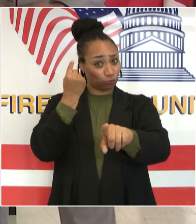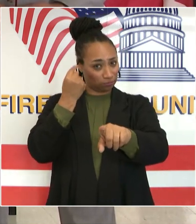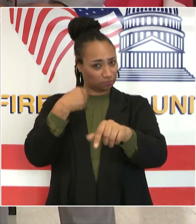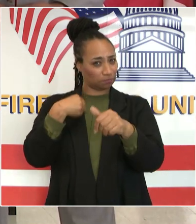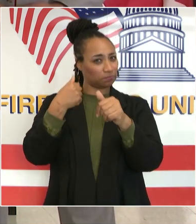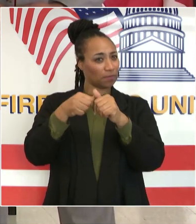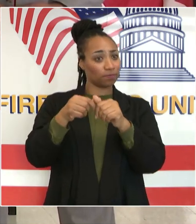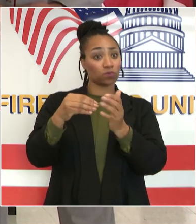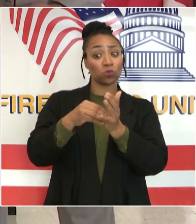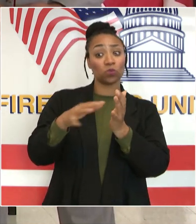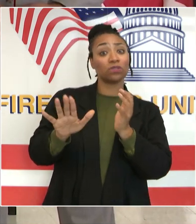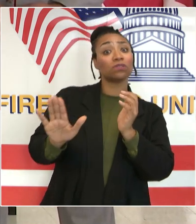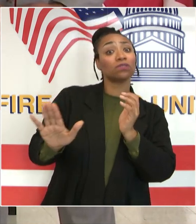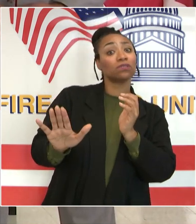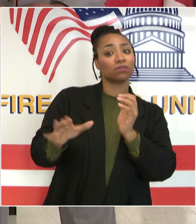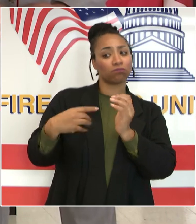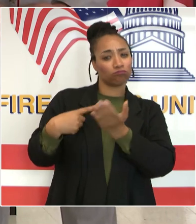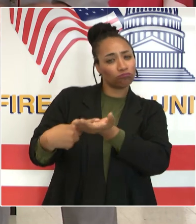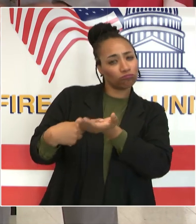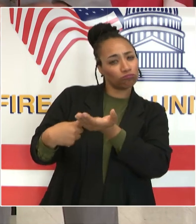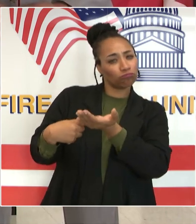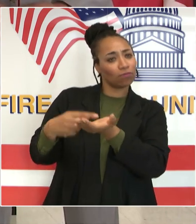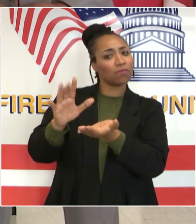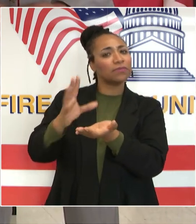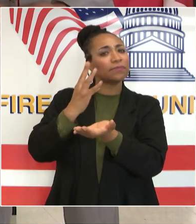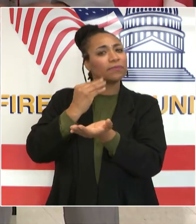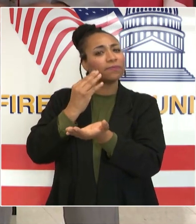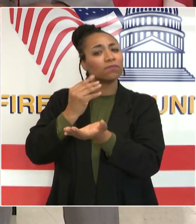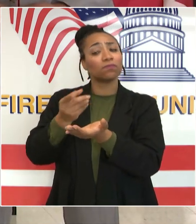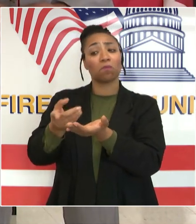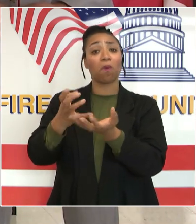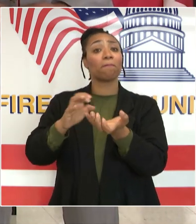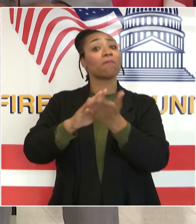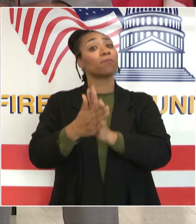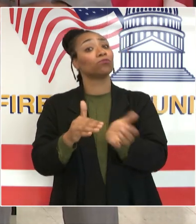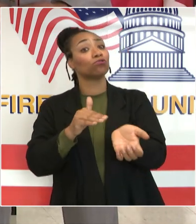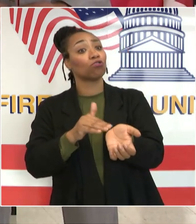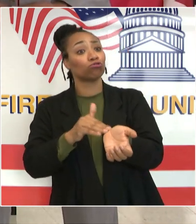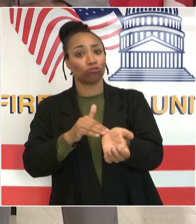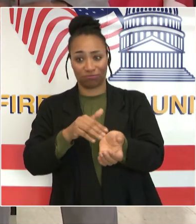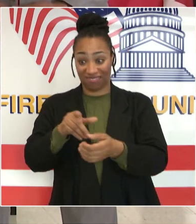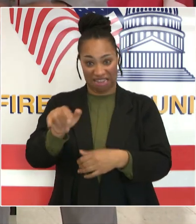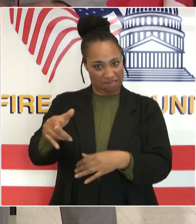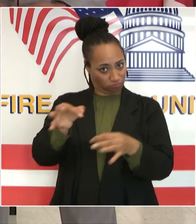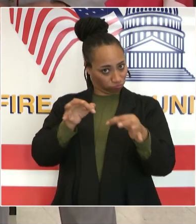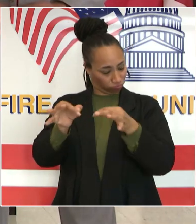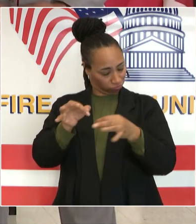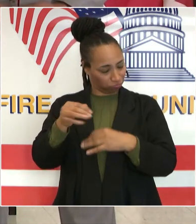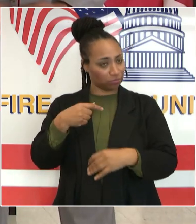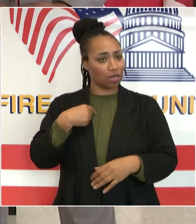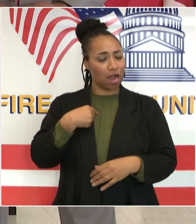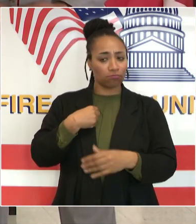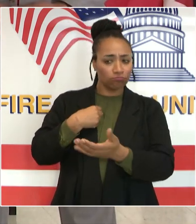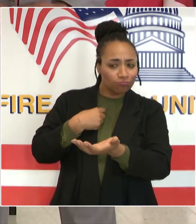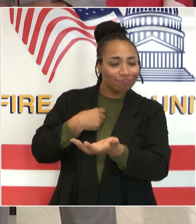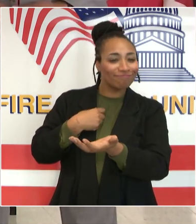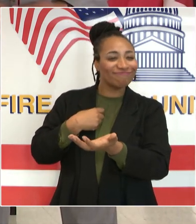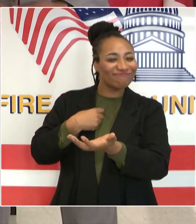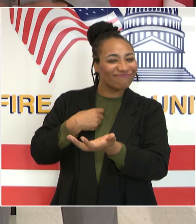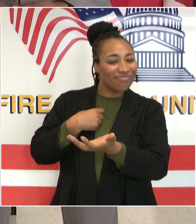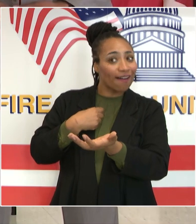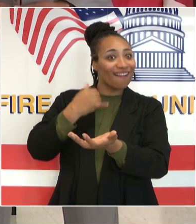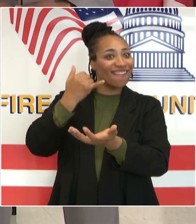learning how to be doctors. And today we have a new program and a new partnership that I'm extremely excited about.